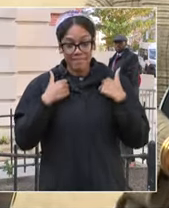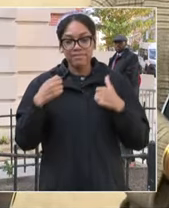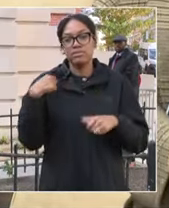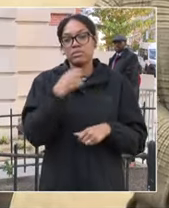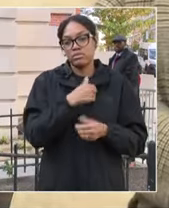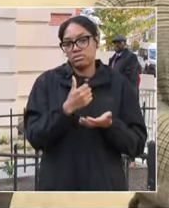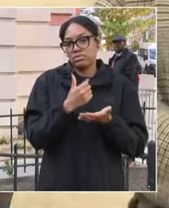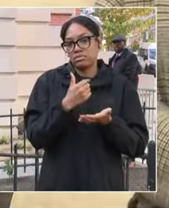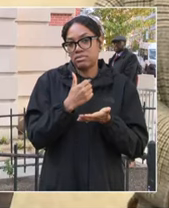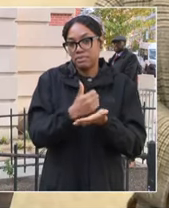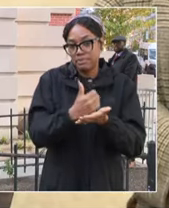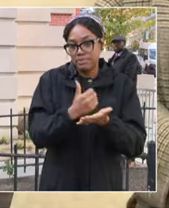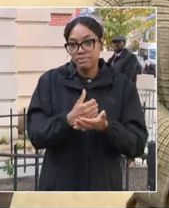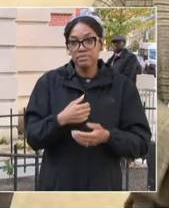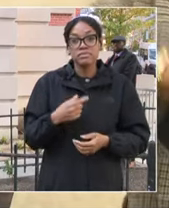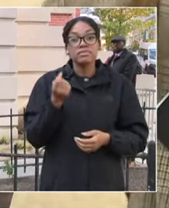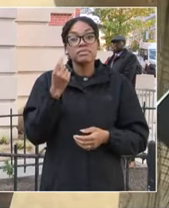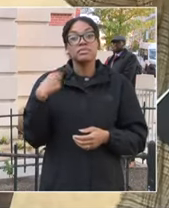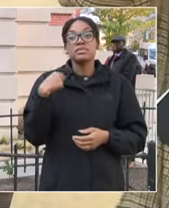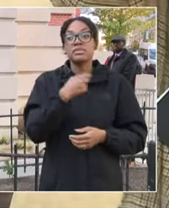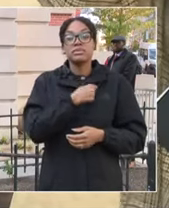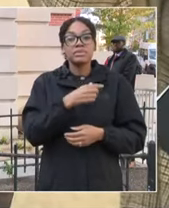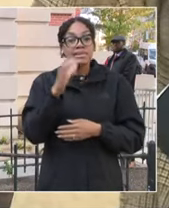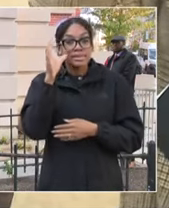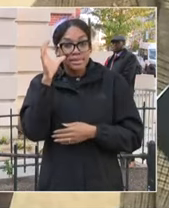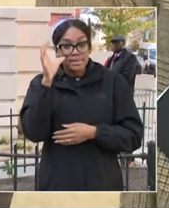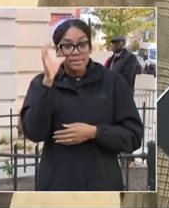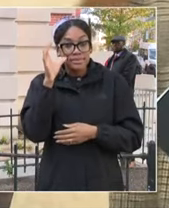We people appreciate how